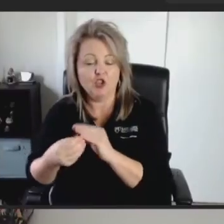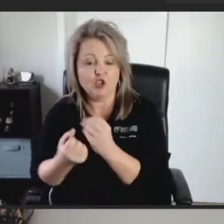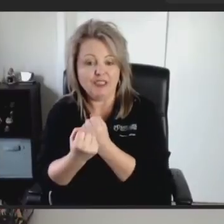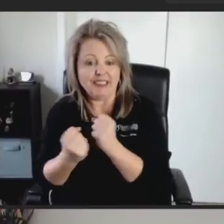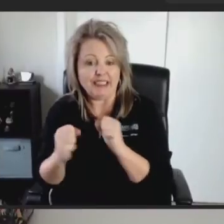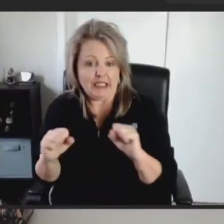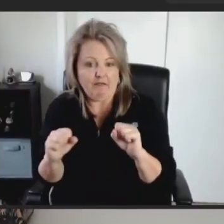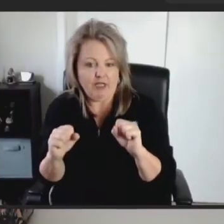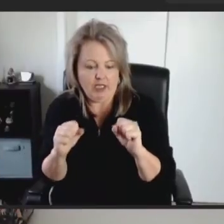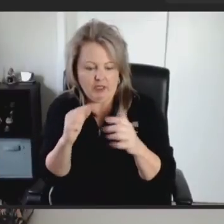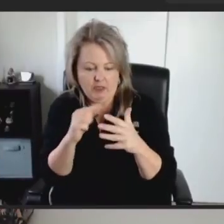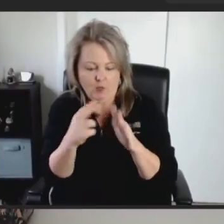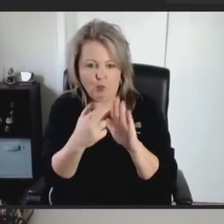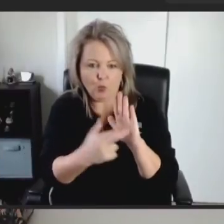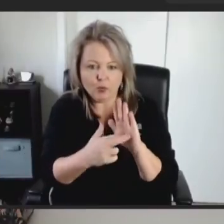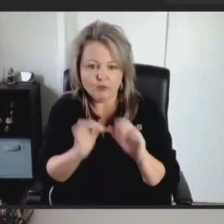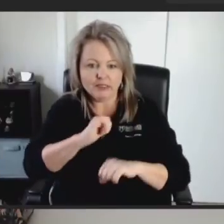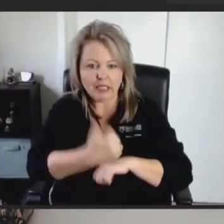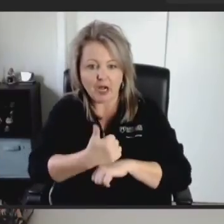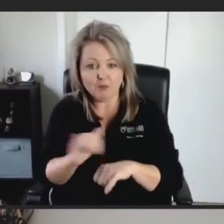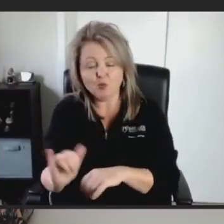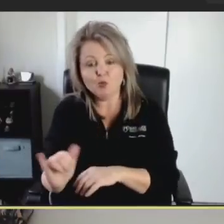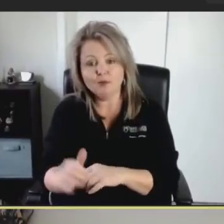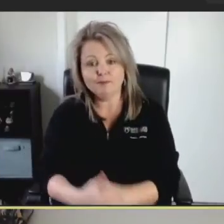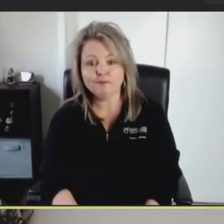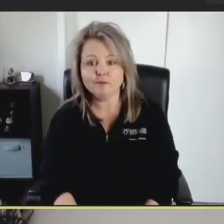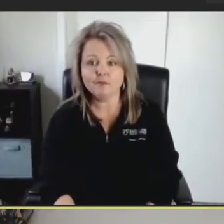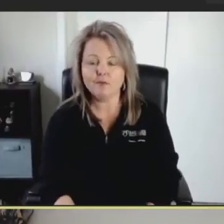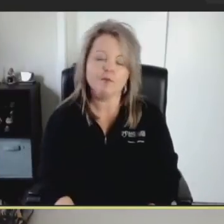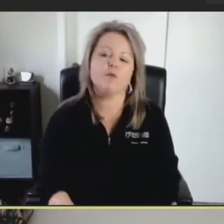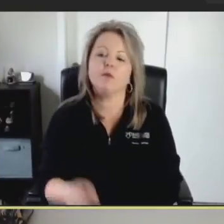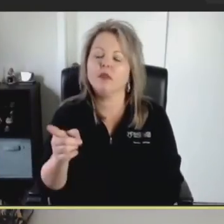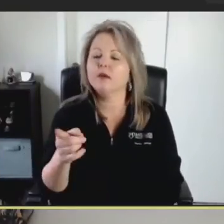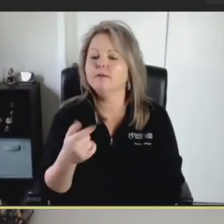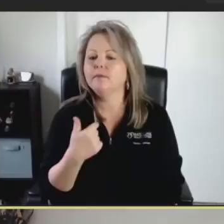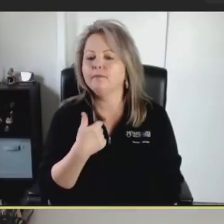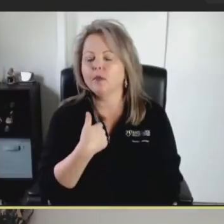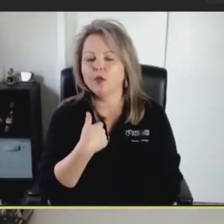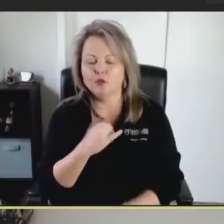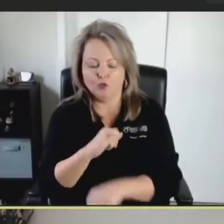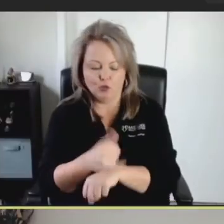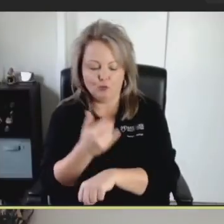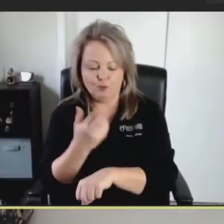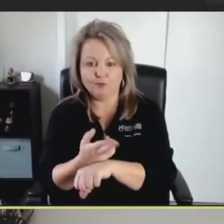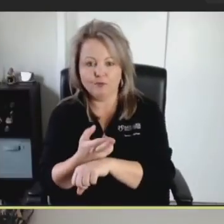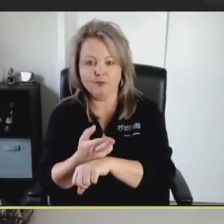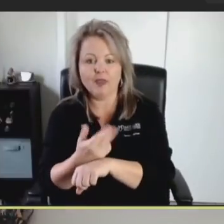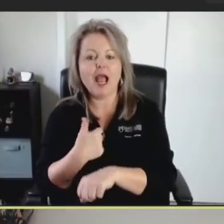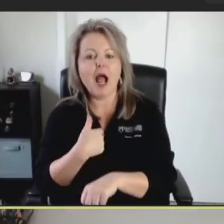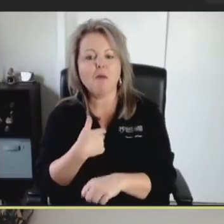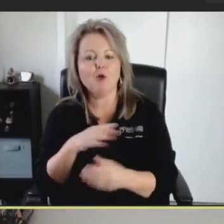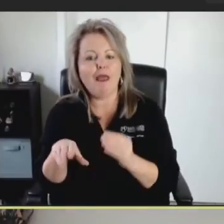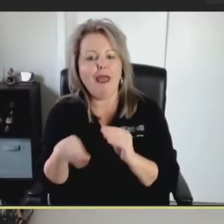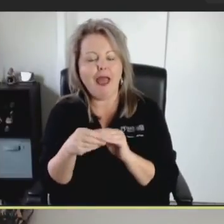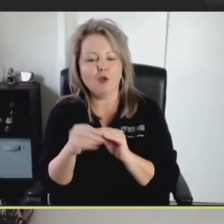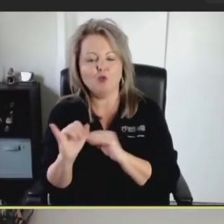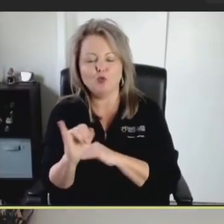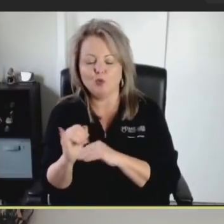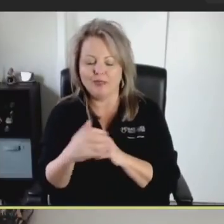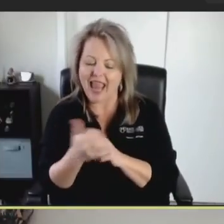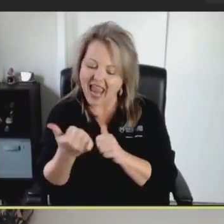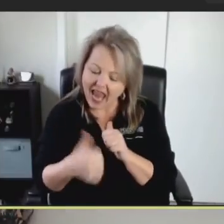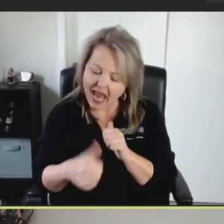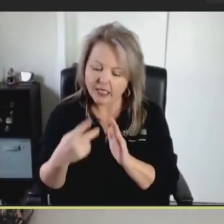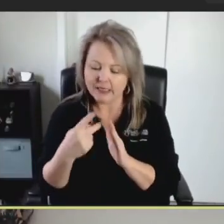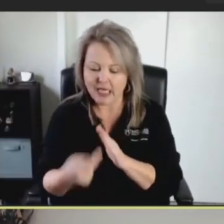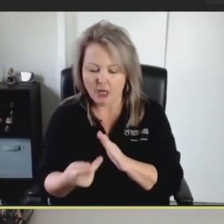mechanisms in place as well. And so I'm going to add as well, I think that any type of treatment,